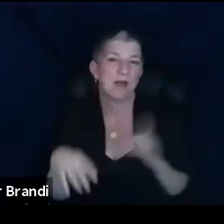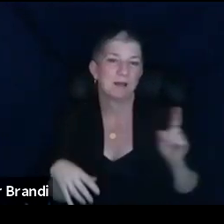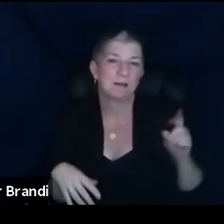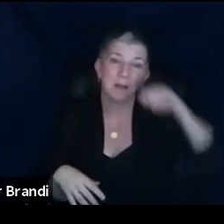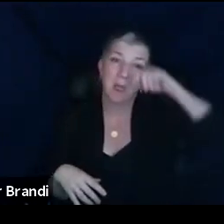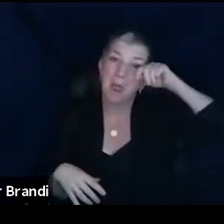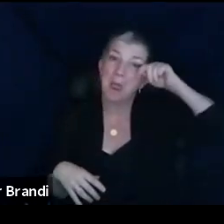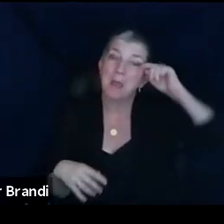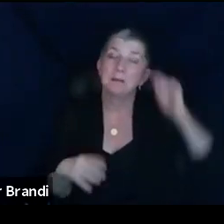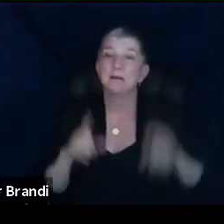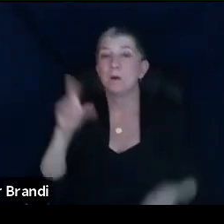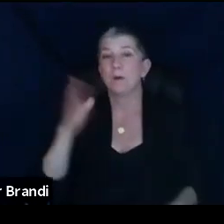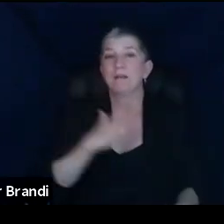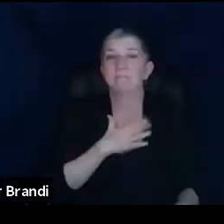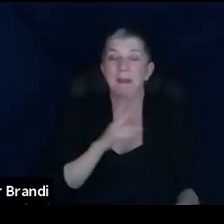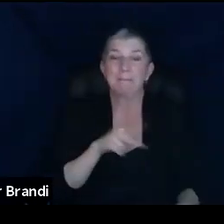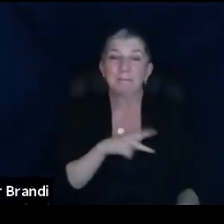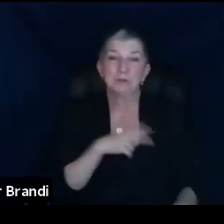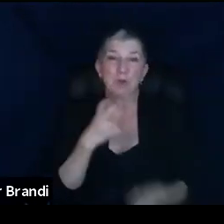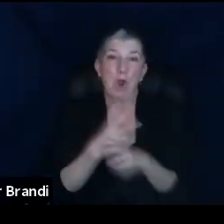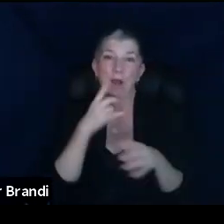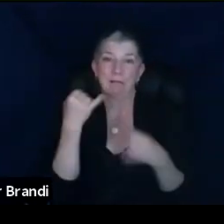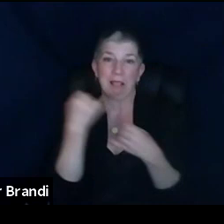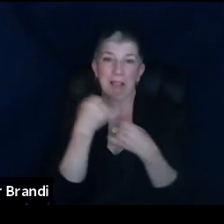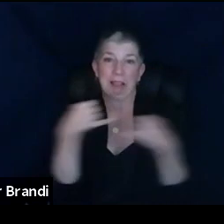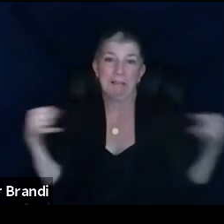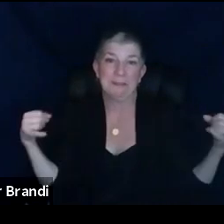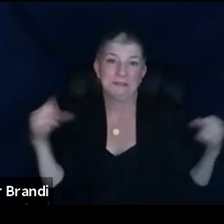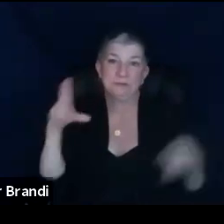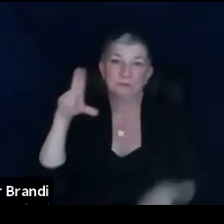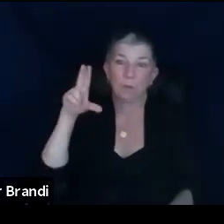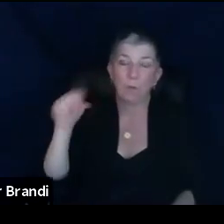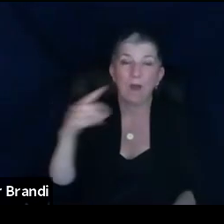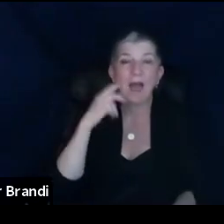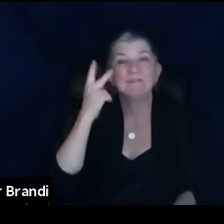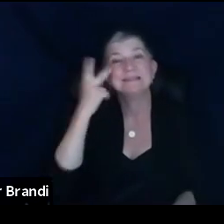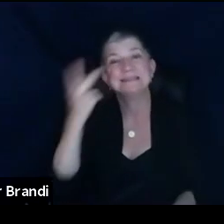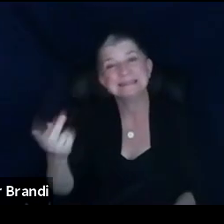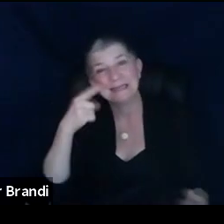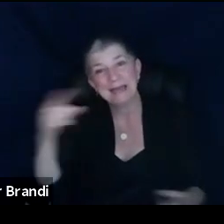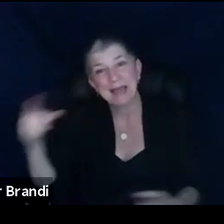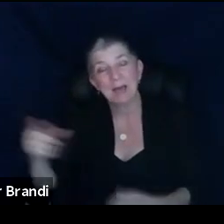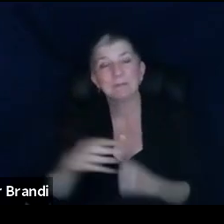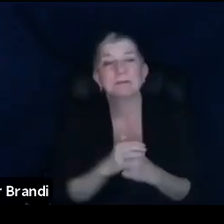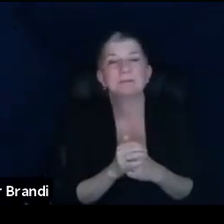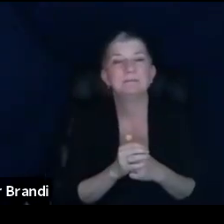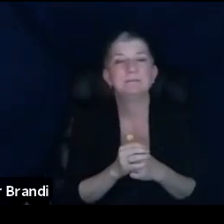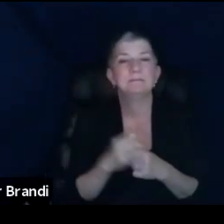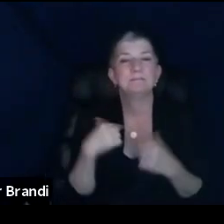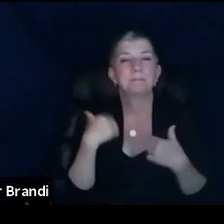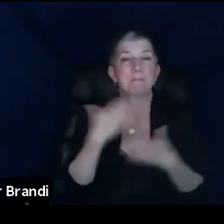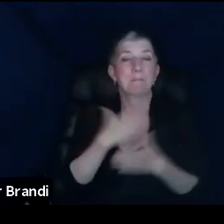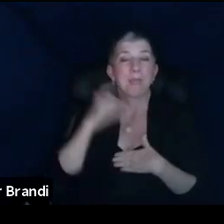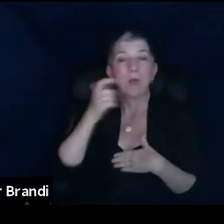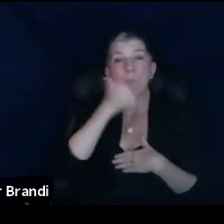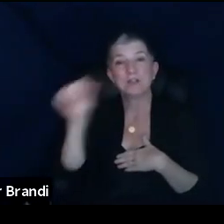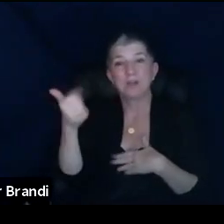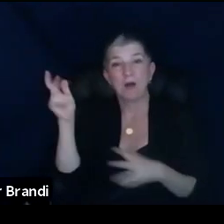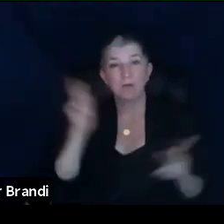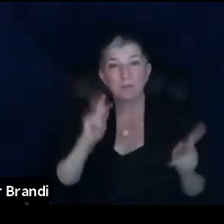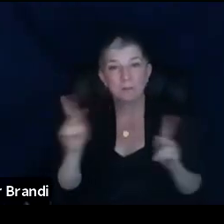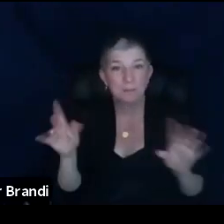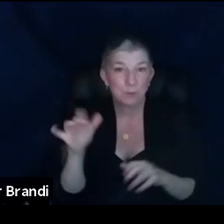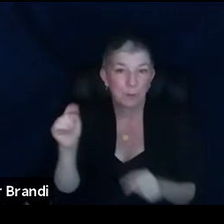it's one of my personal hard limits is when I've witnessed it being done. I can enjoy watching other people actually do